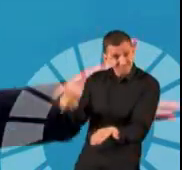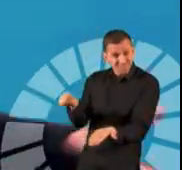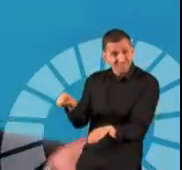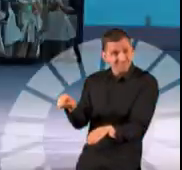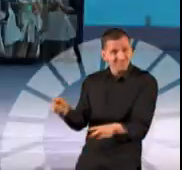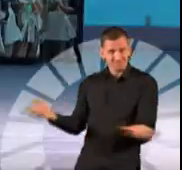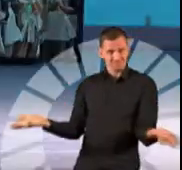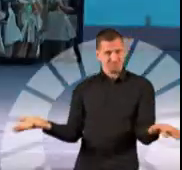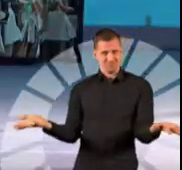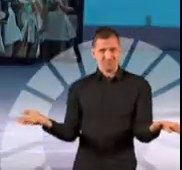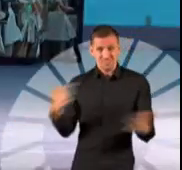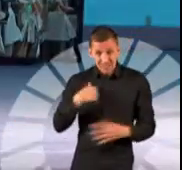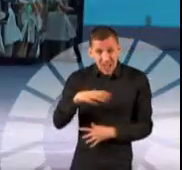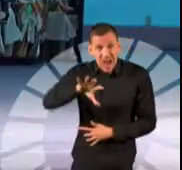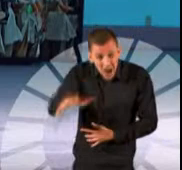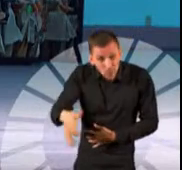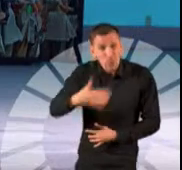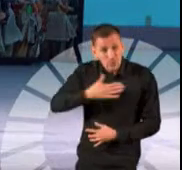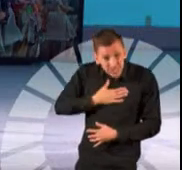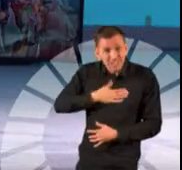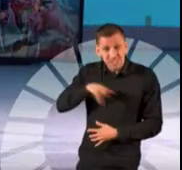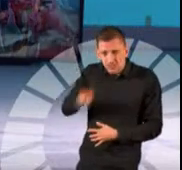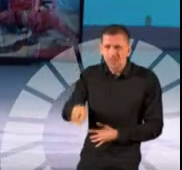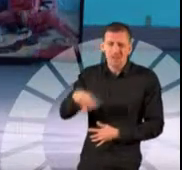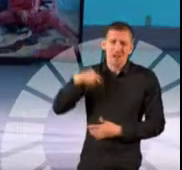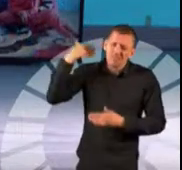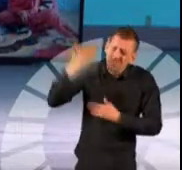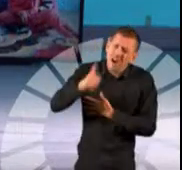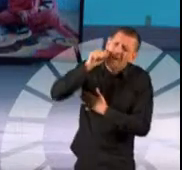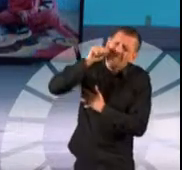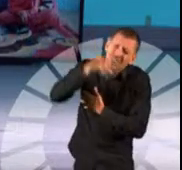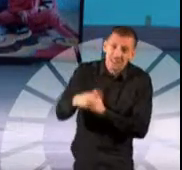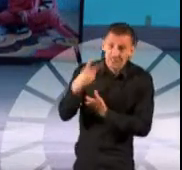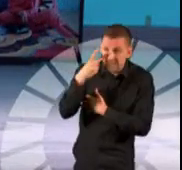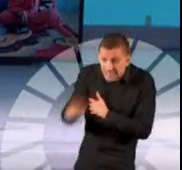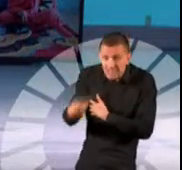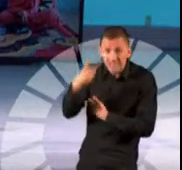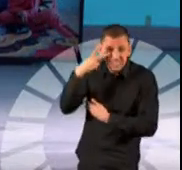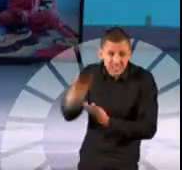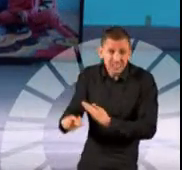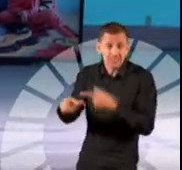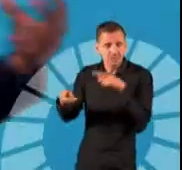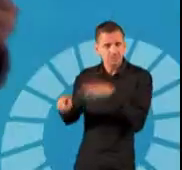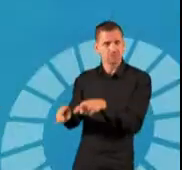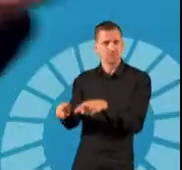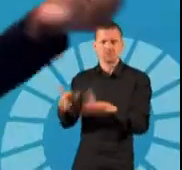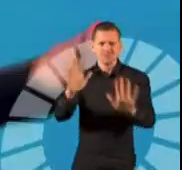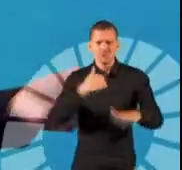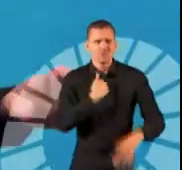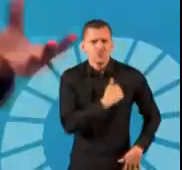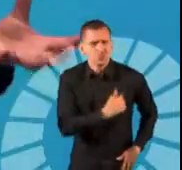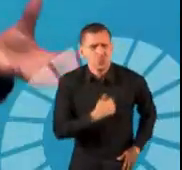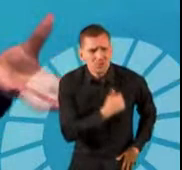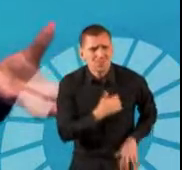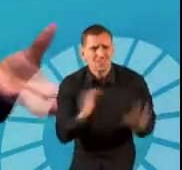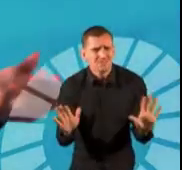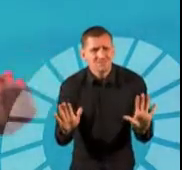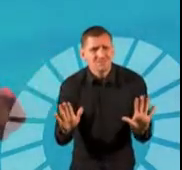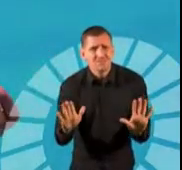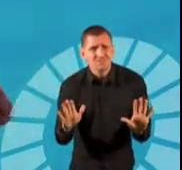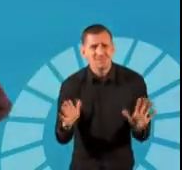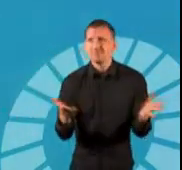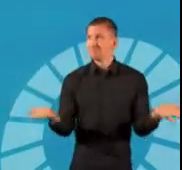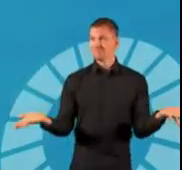what do those people want? What does that 16-year-old girl want? That person in Murambinda, in Zarabani, what do they